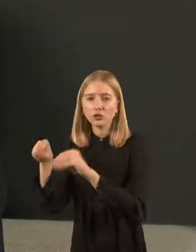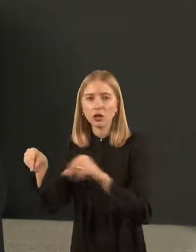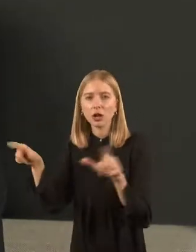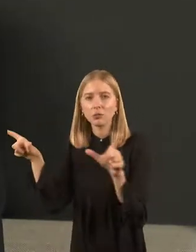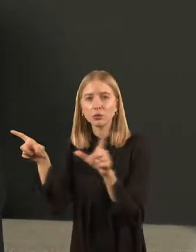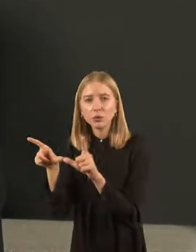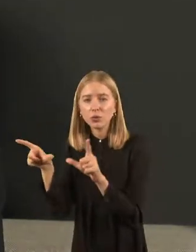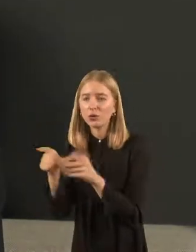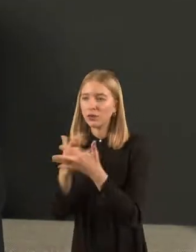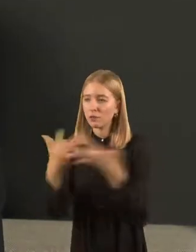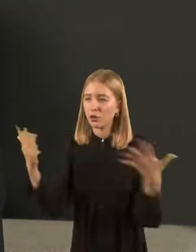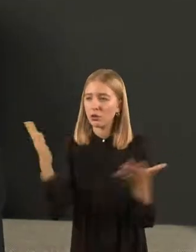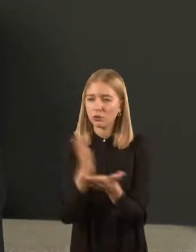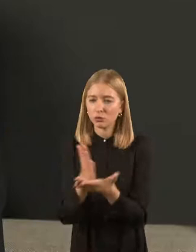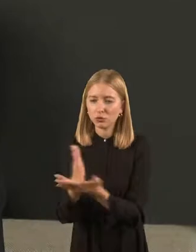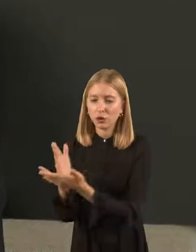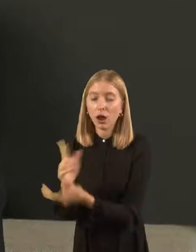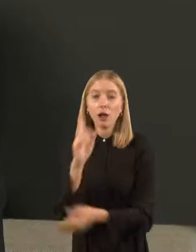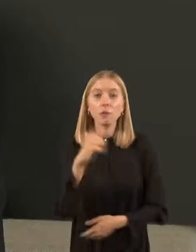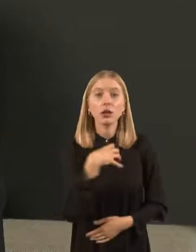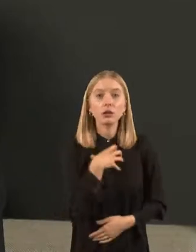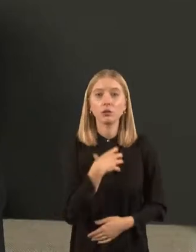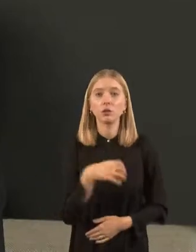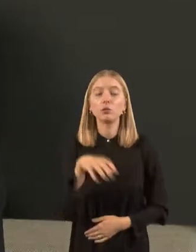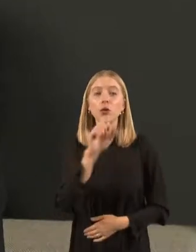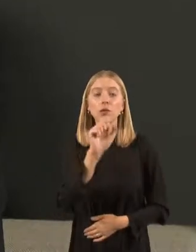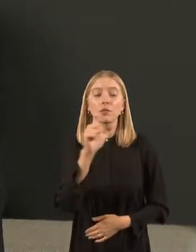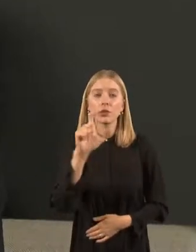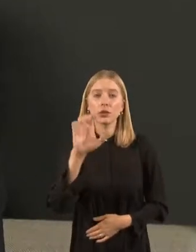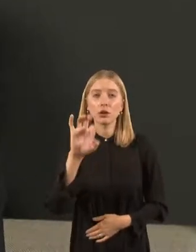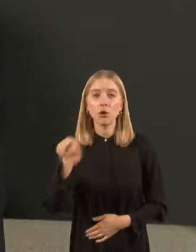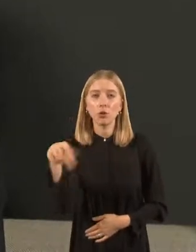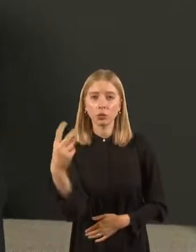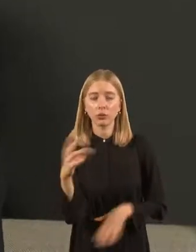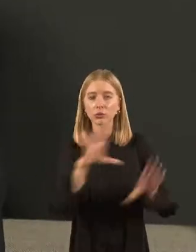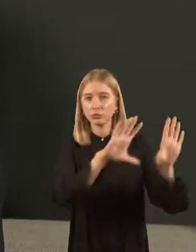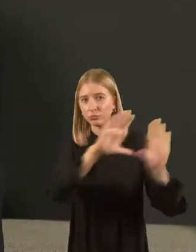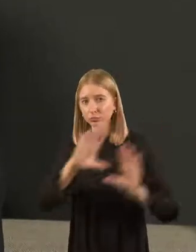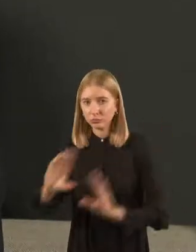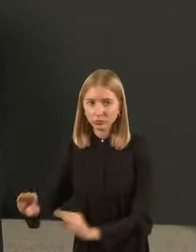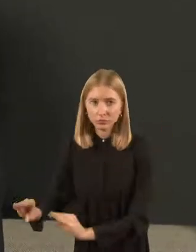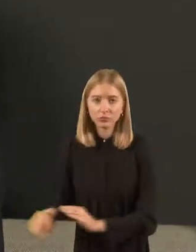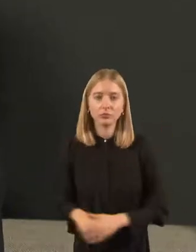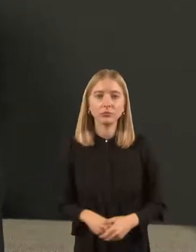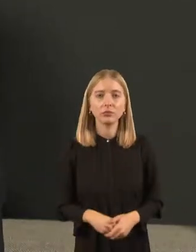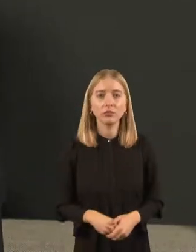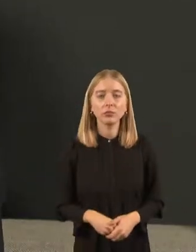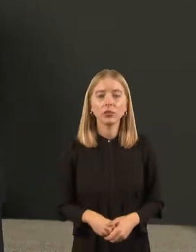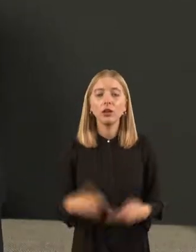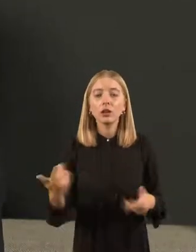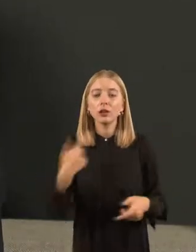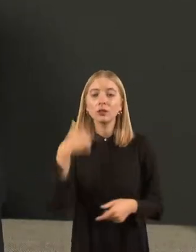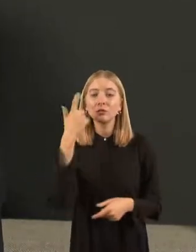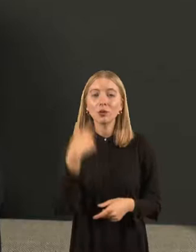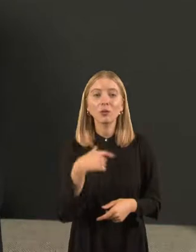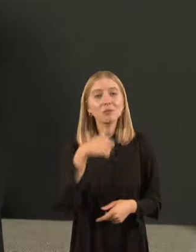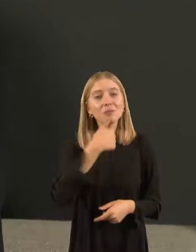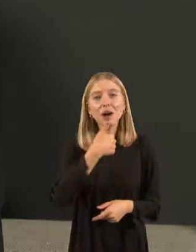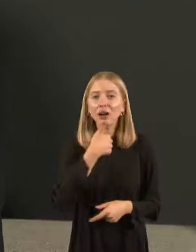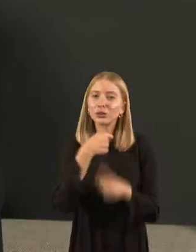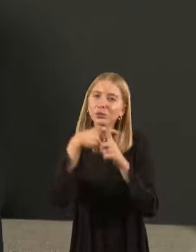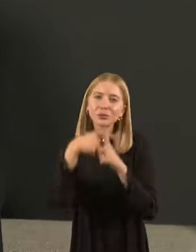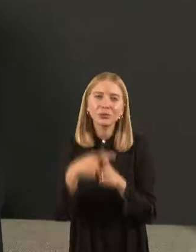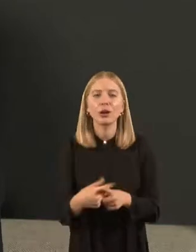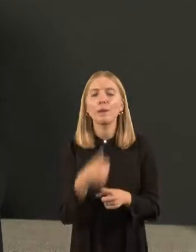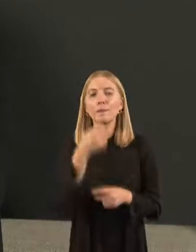heating sector are living in debt when it comes to future generations. So we need to